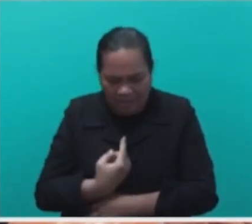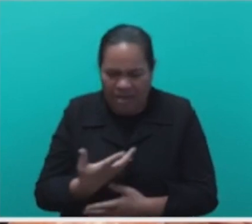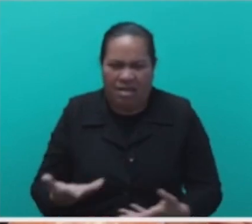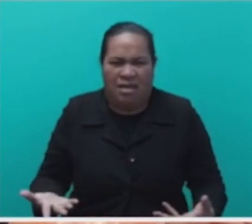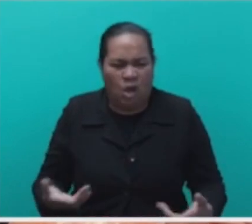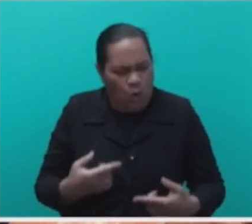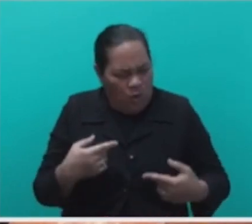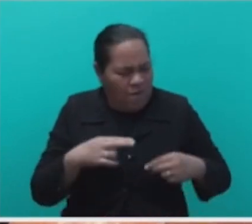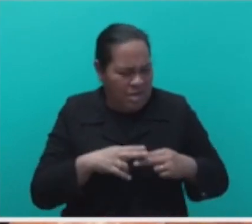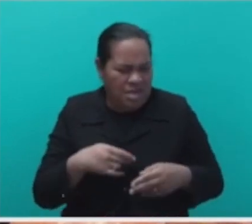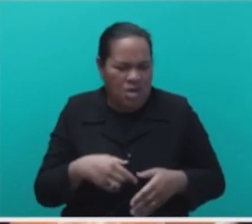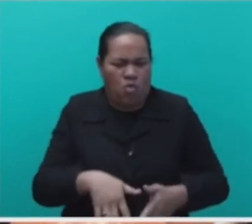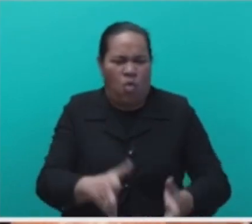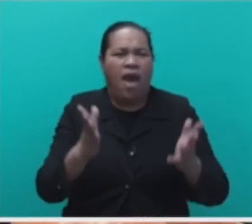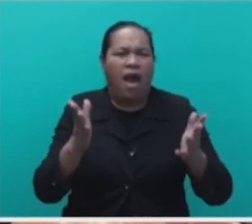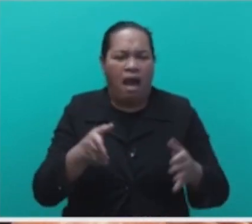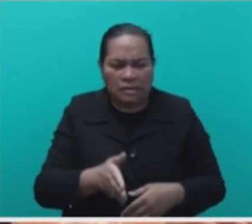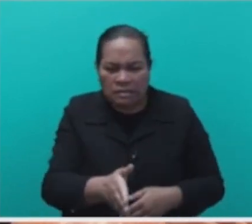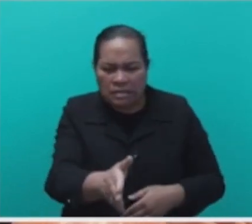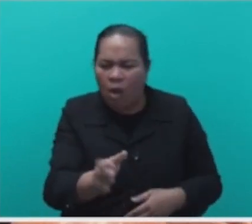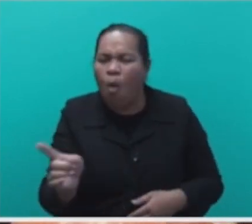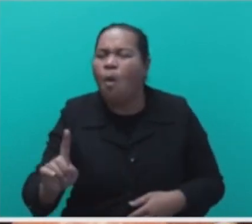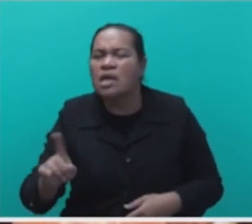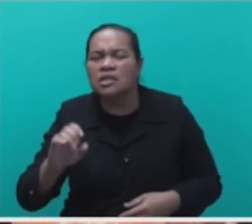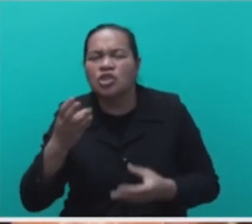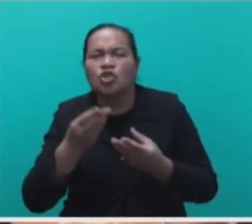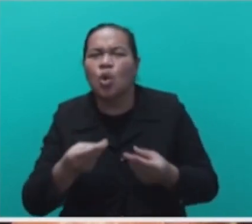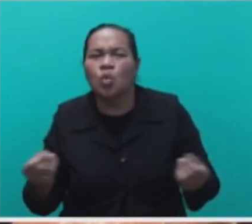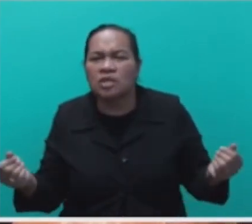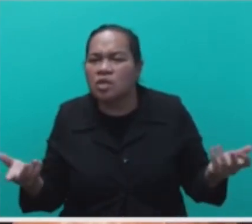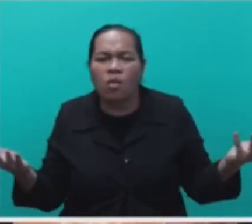heading? What are the solutions?